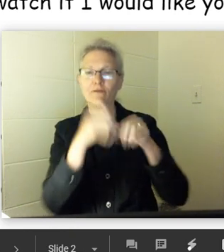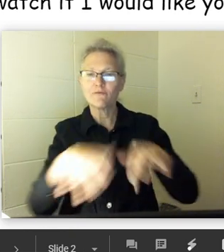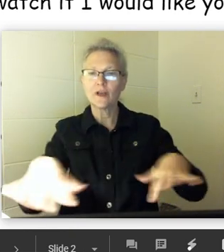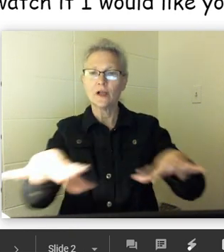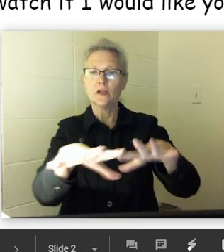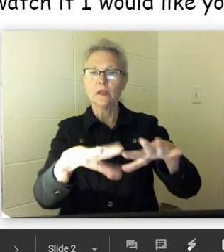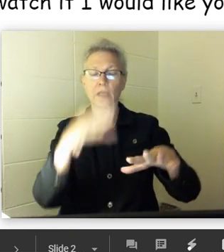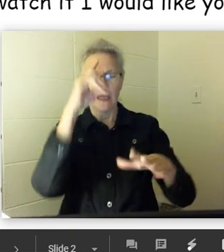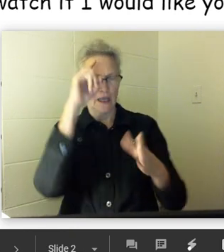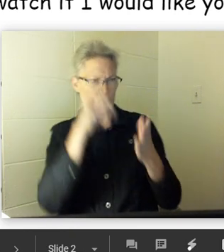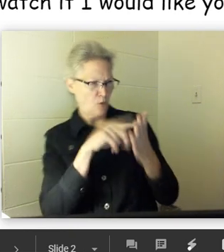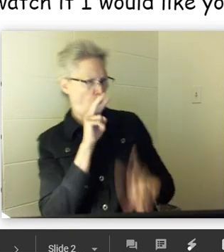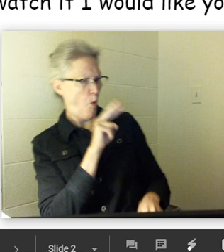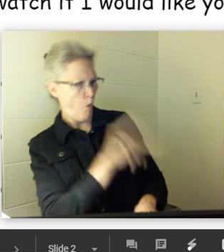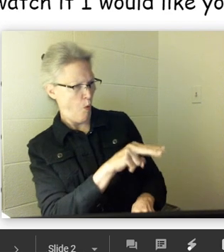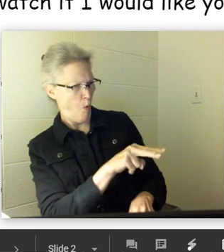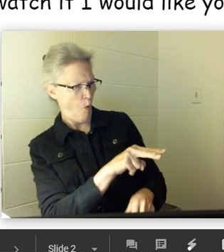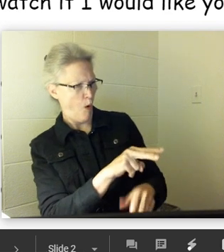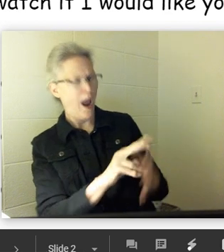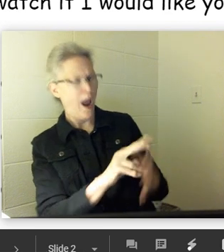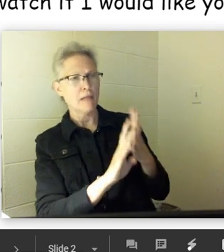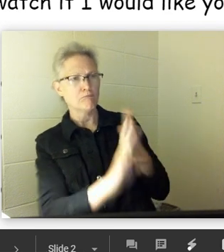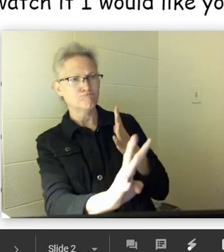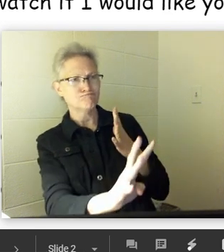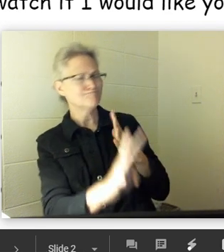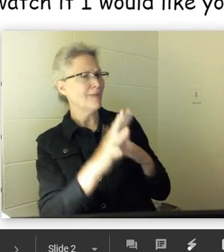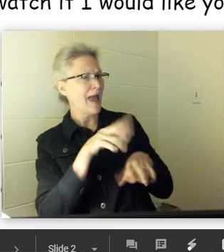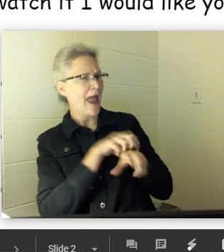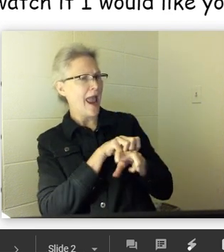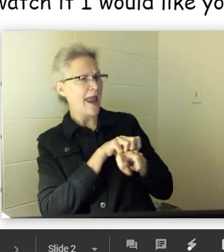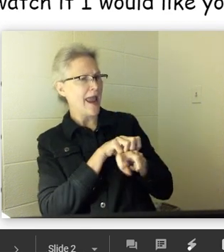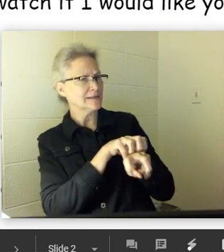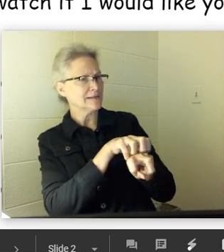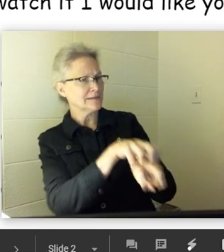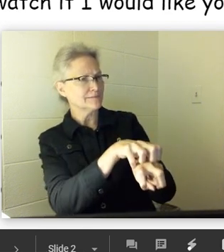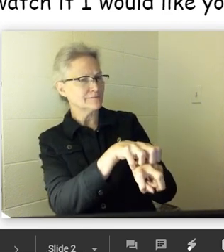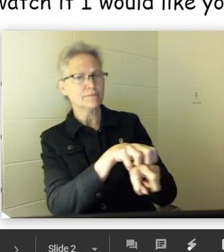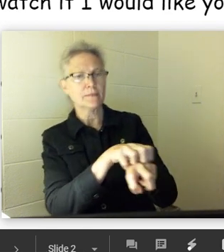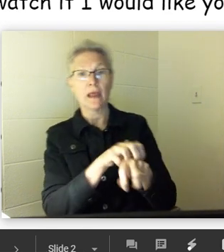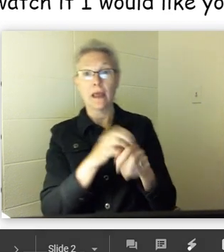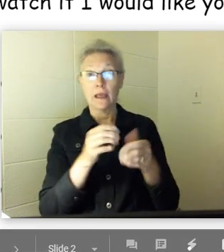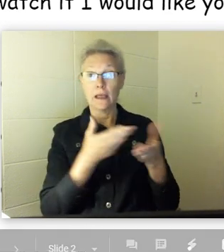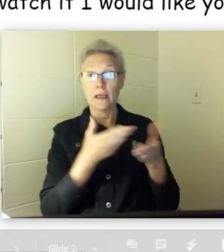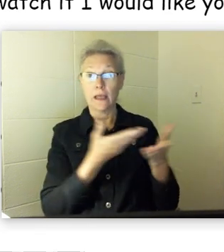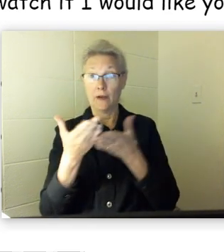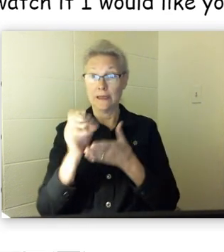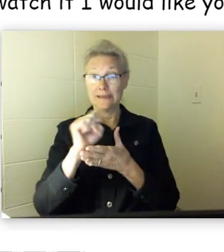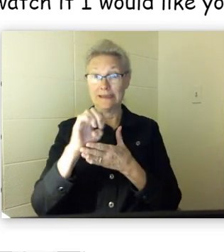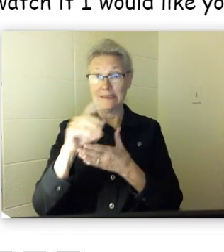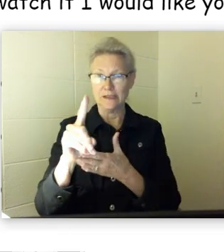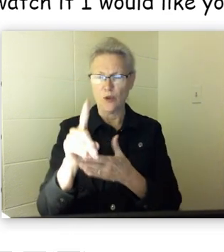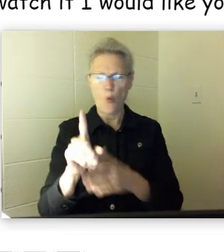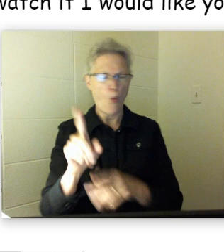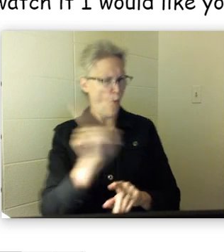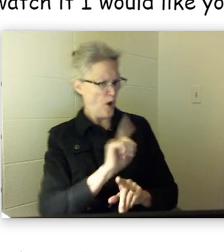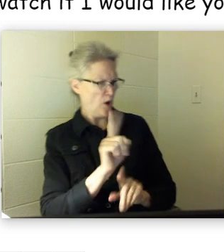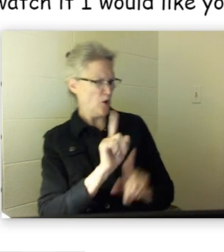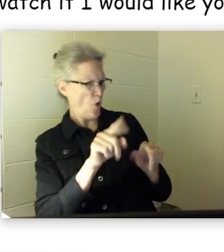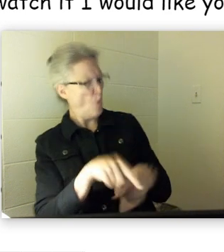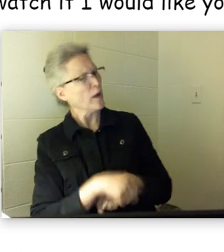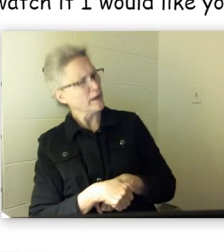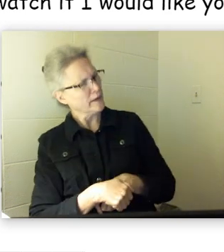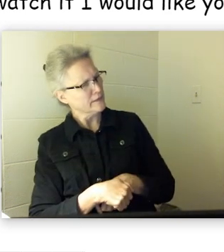of ants marching along carrying some seeds. "Where are you going with that big load?" the grasshopper asked one of them.